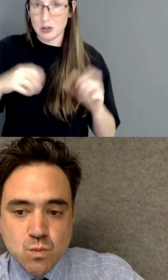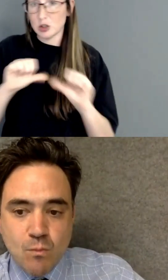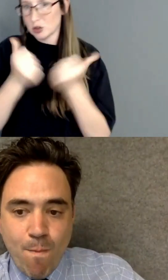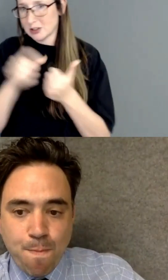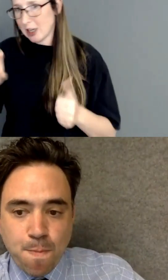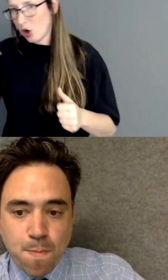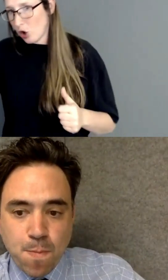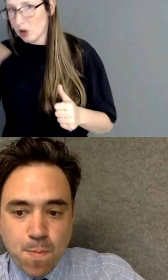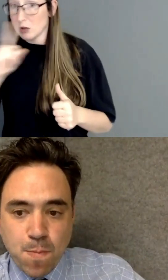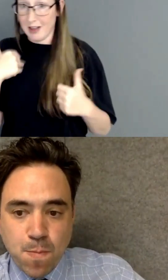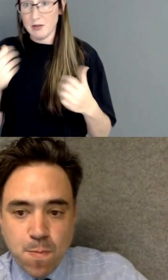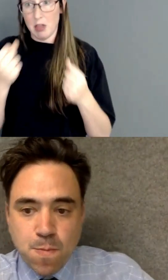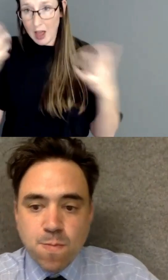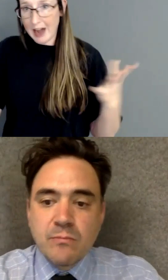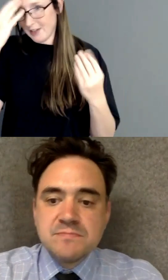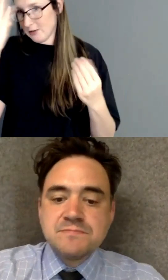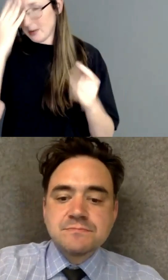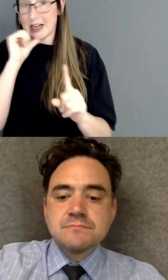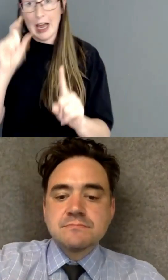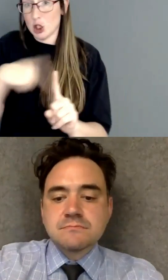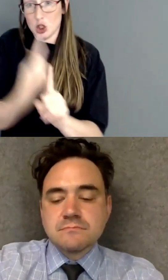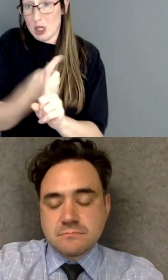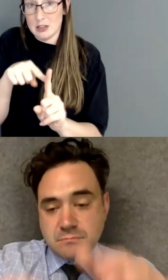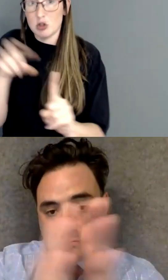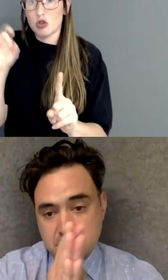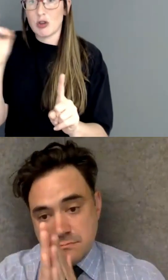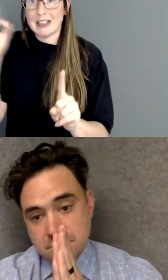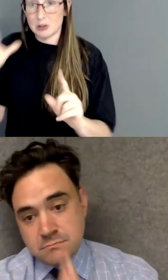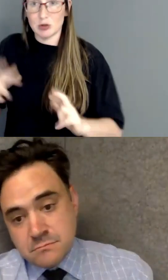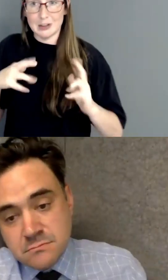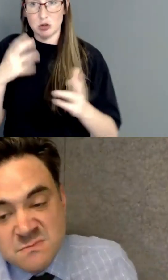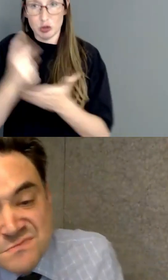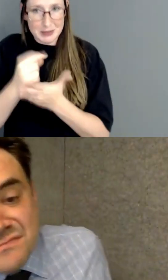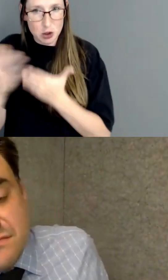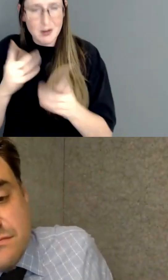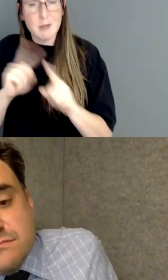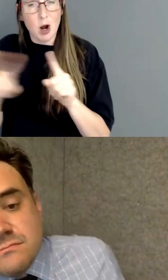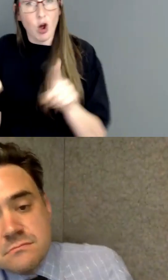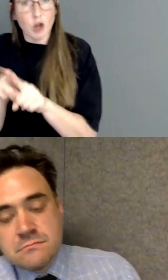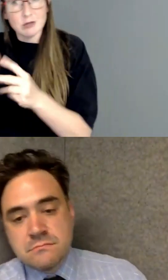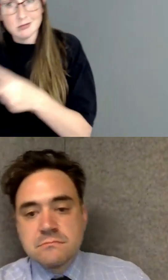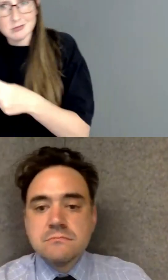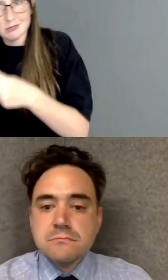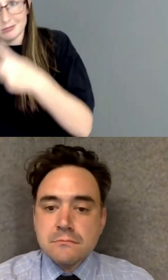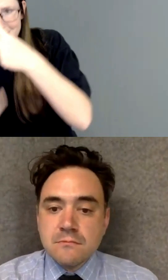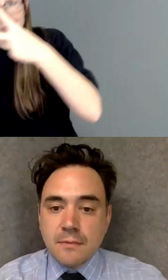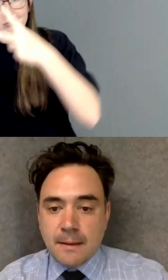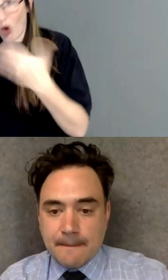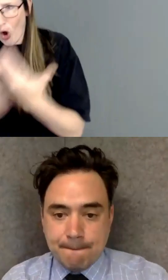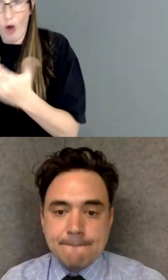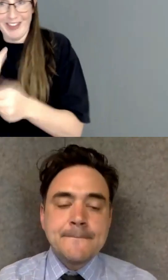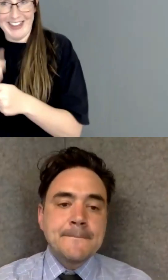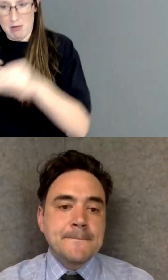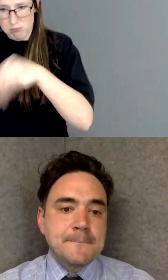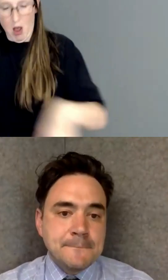crisisresidentialassociation.org, which has quite a bit of information, not just on crisis residential treatment services, but also the entire umbrella of care. But if I